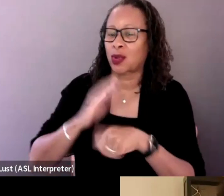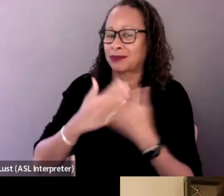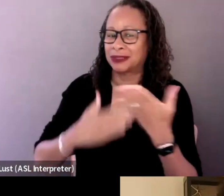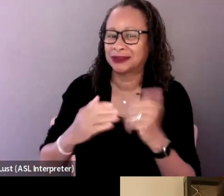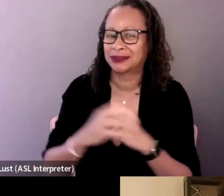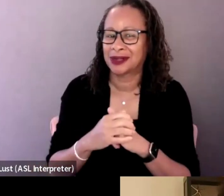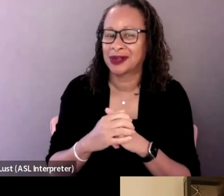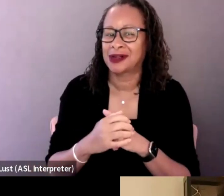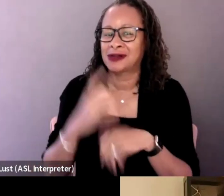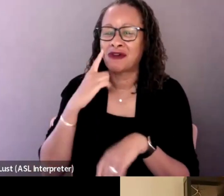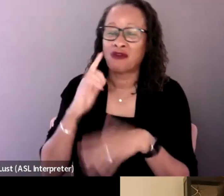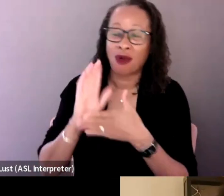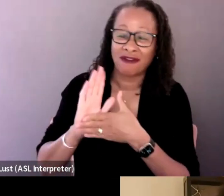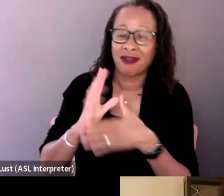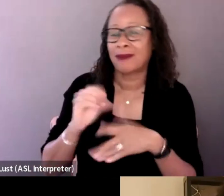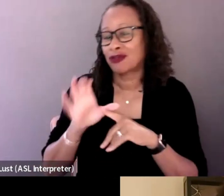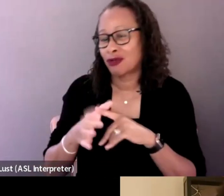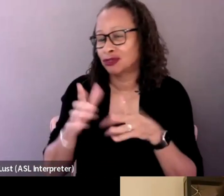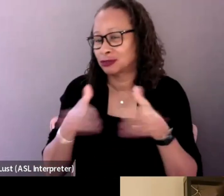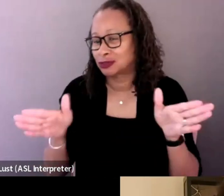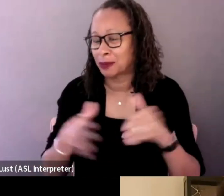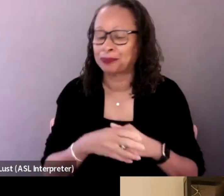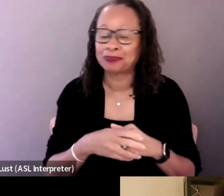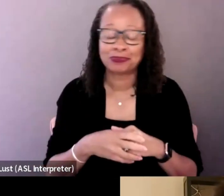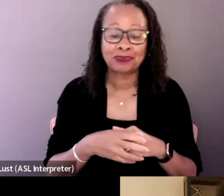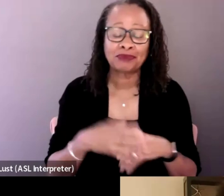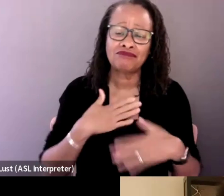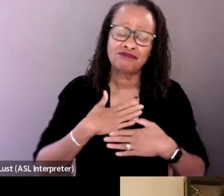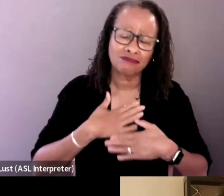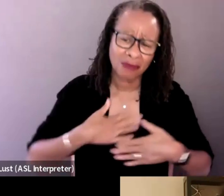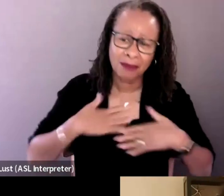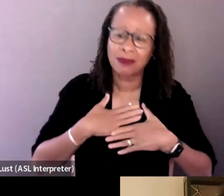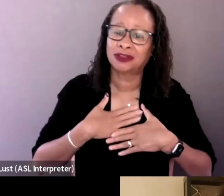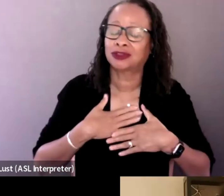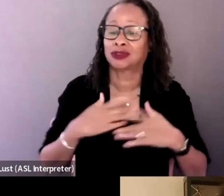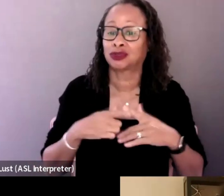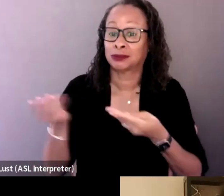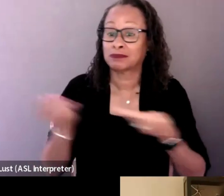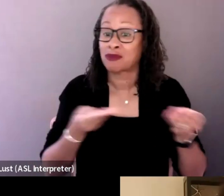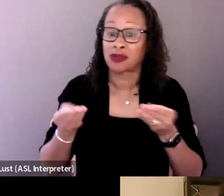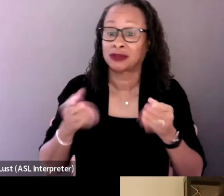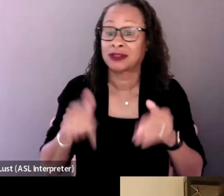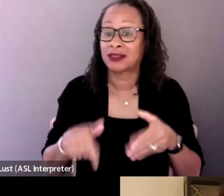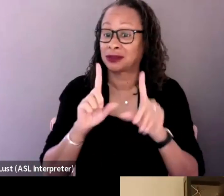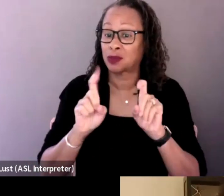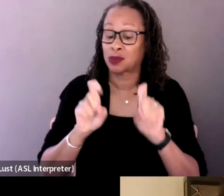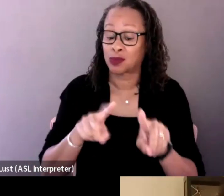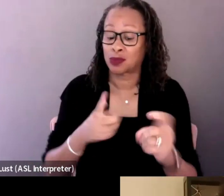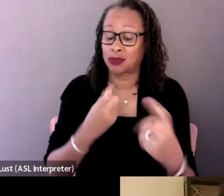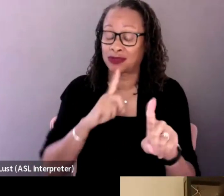pieces for film and culture in general. It's my great pleasure to be moderating this Q&A